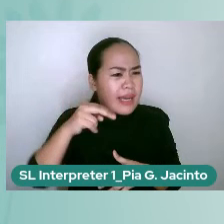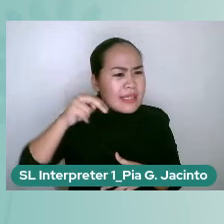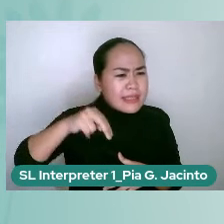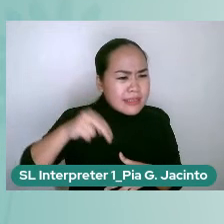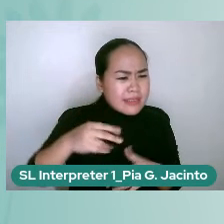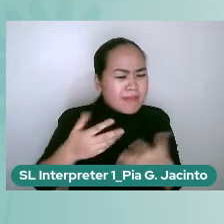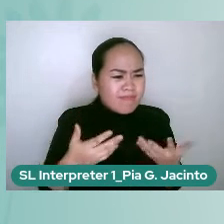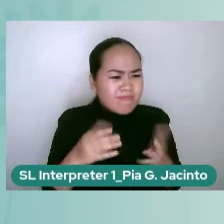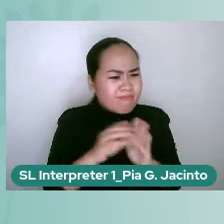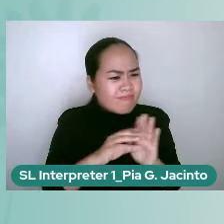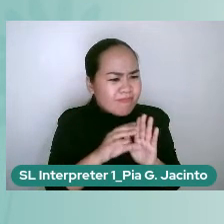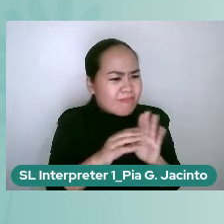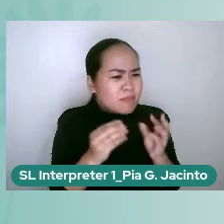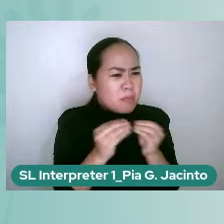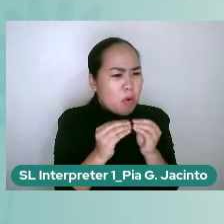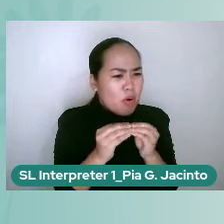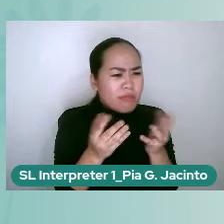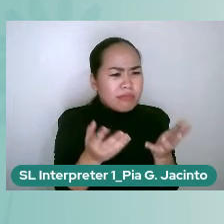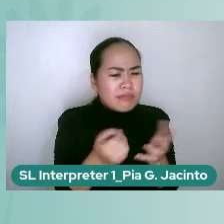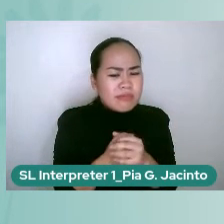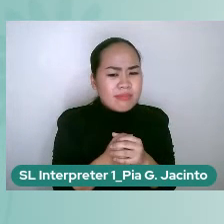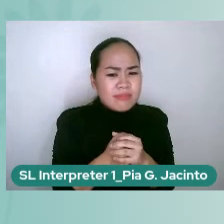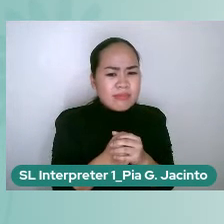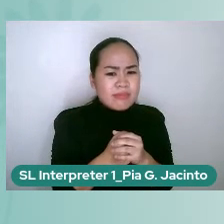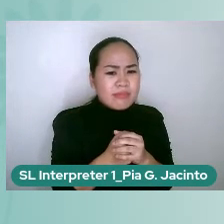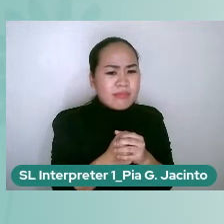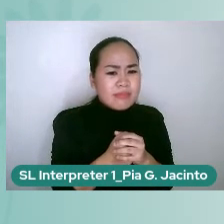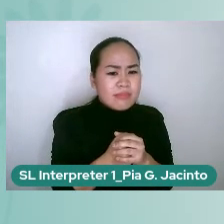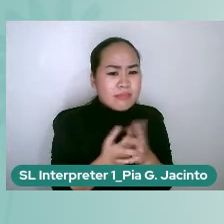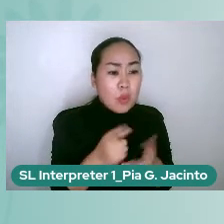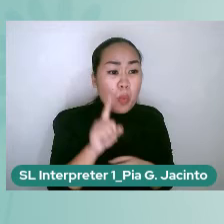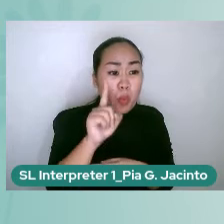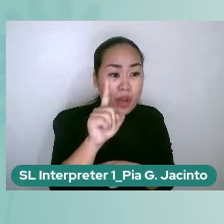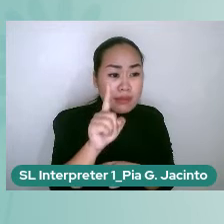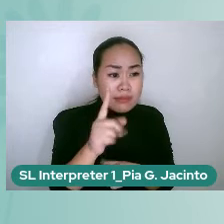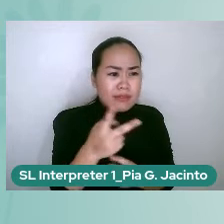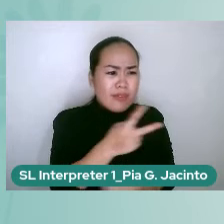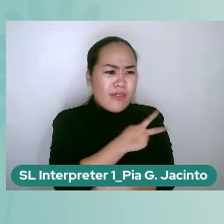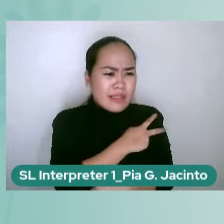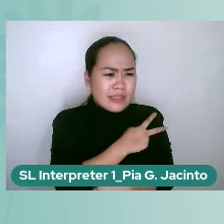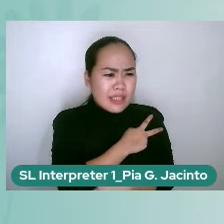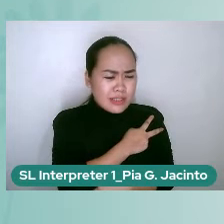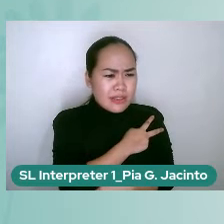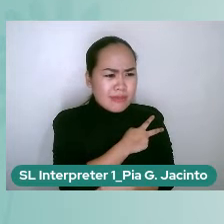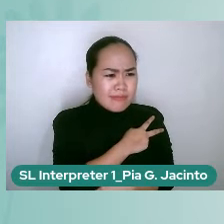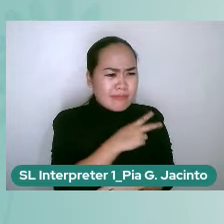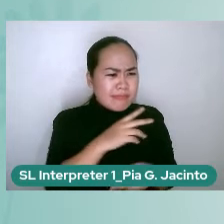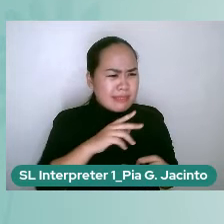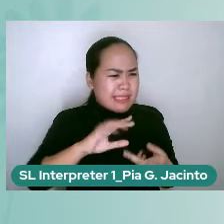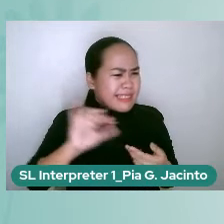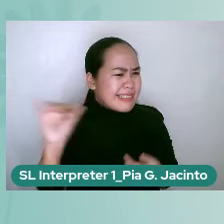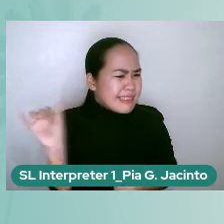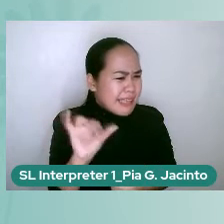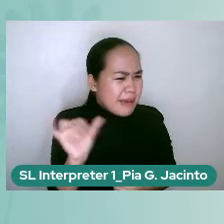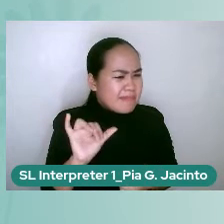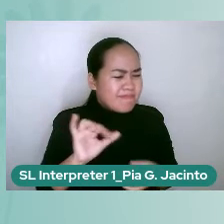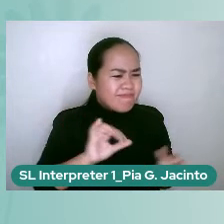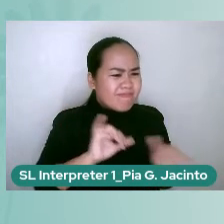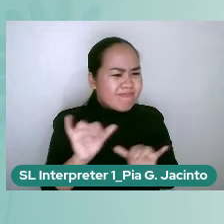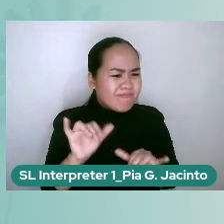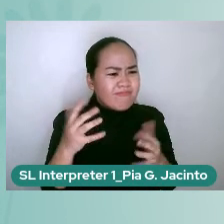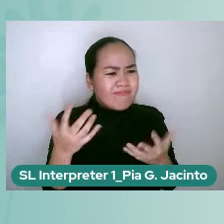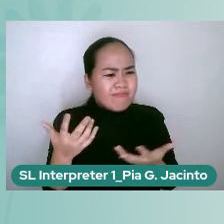screening. So, bedrock 1, vaccination linked to screening will allow us to achieve cervical cancer